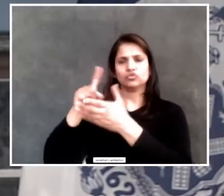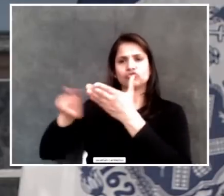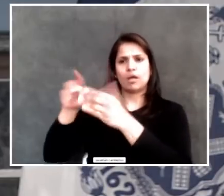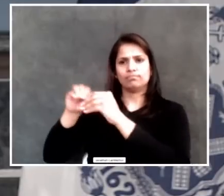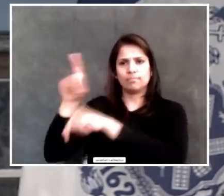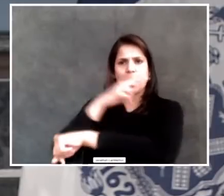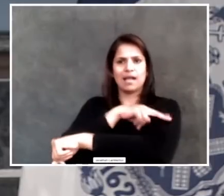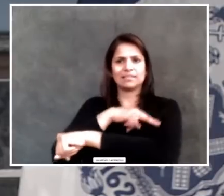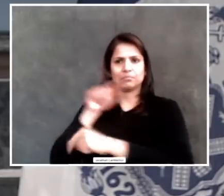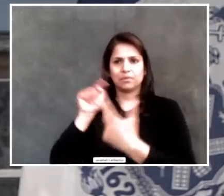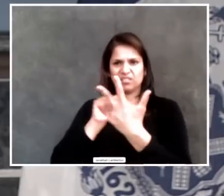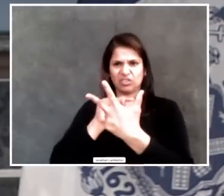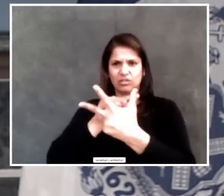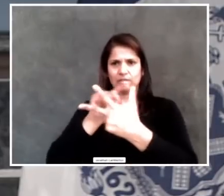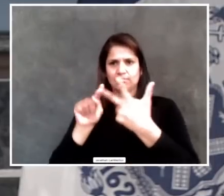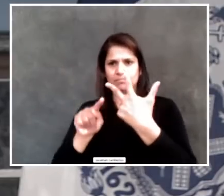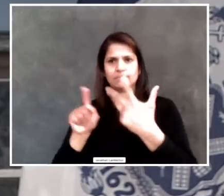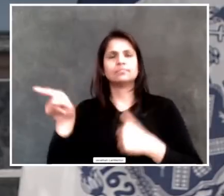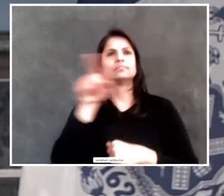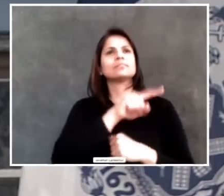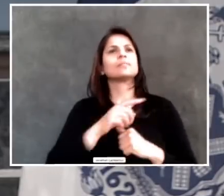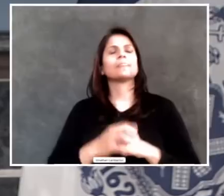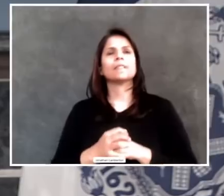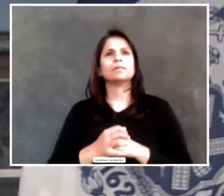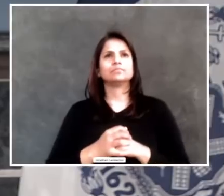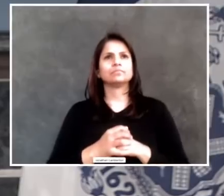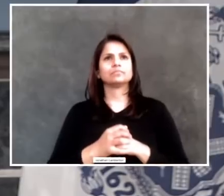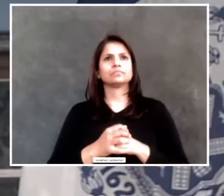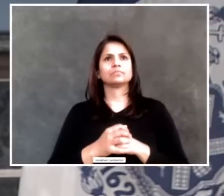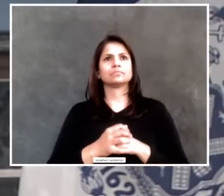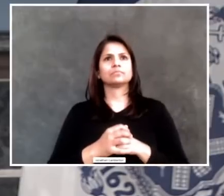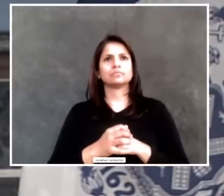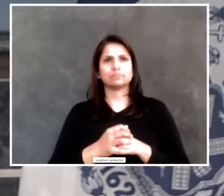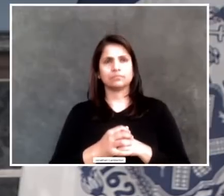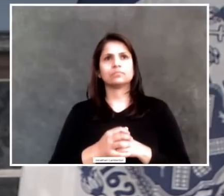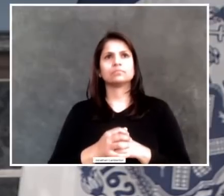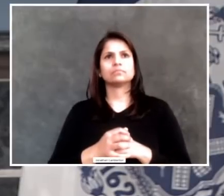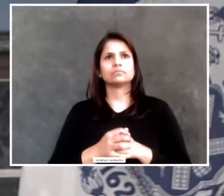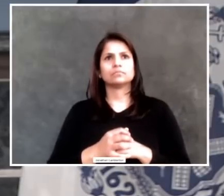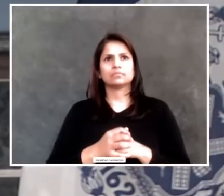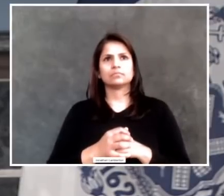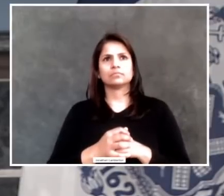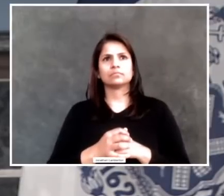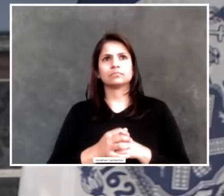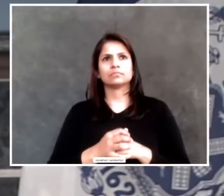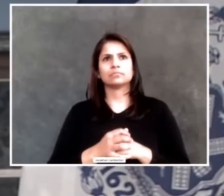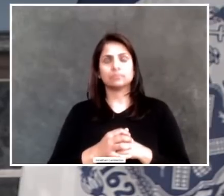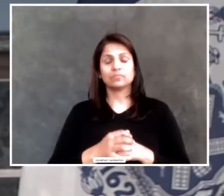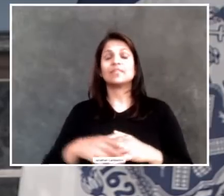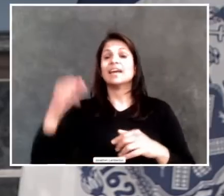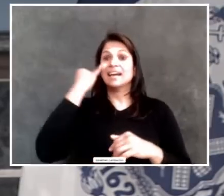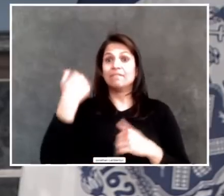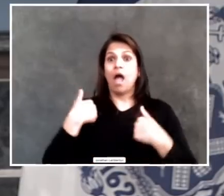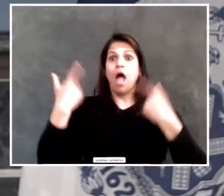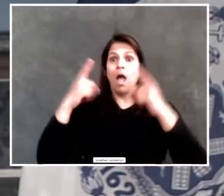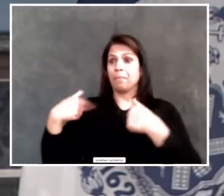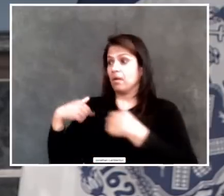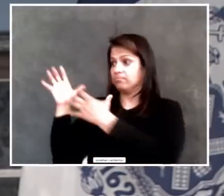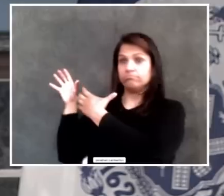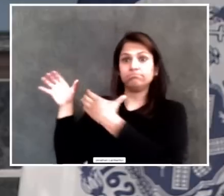be applying them beyond the public hospitals into places like Rumsey, for example. But we don't have that yet. I'll keep fighting for